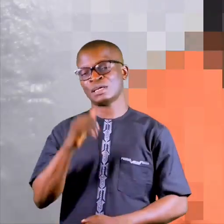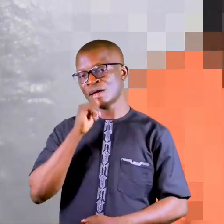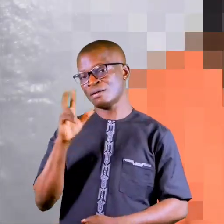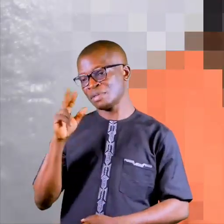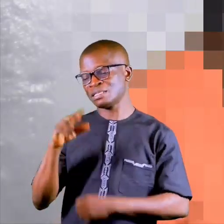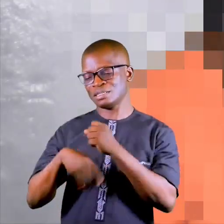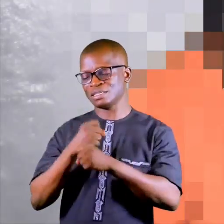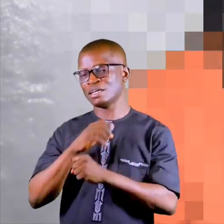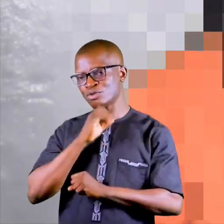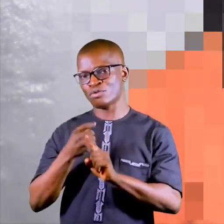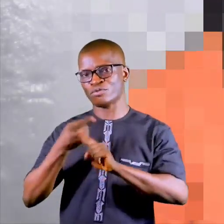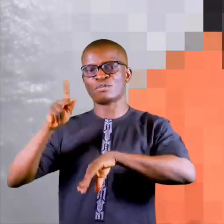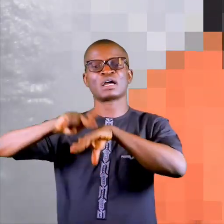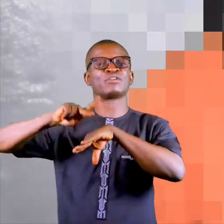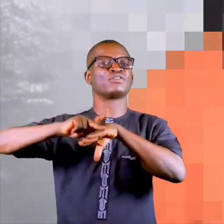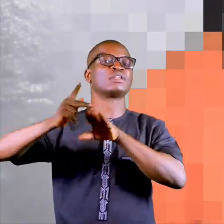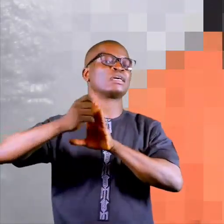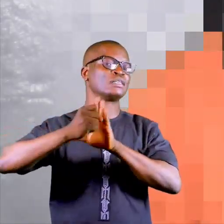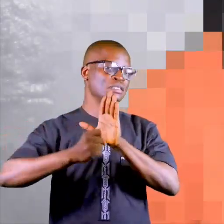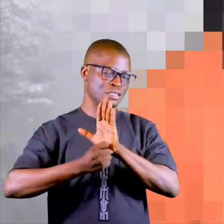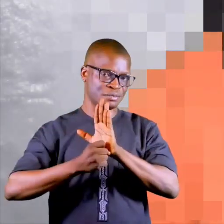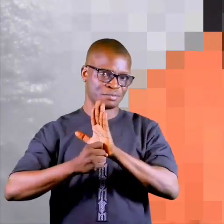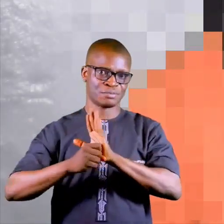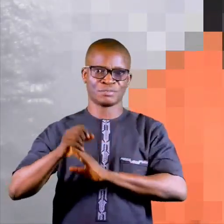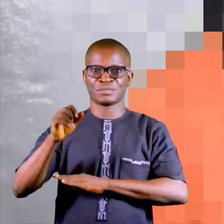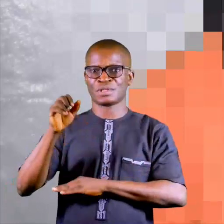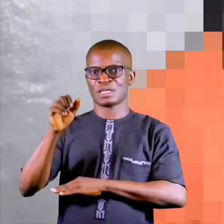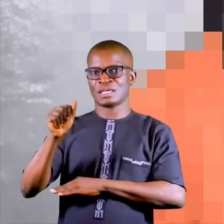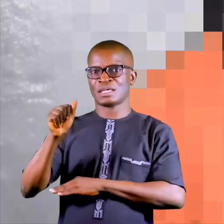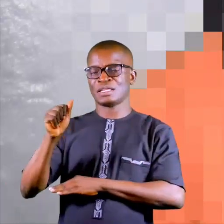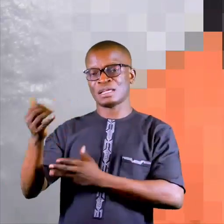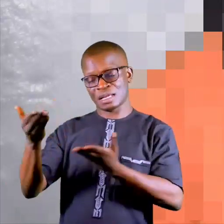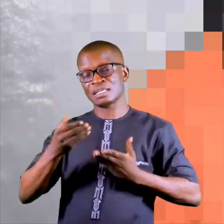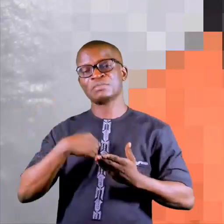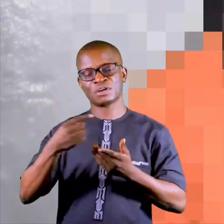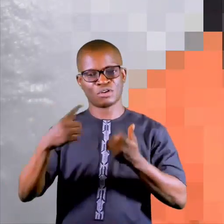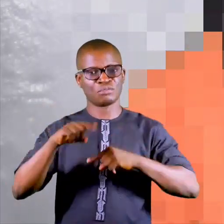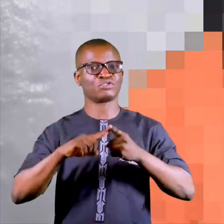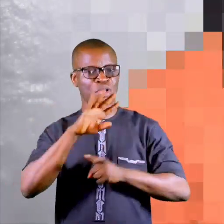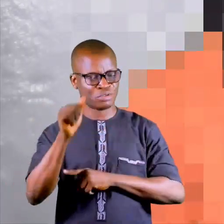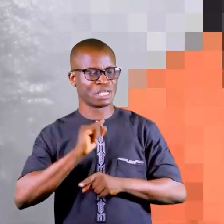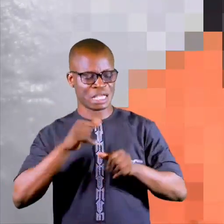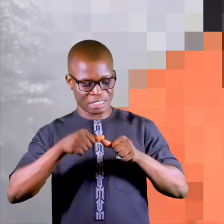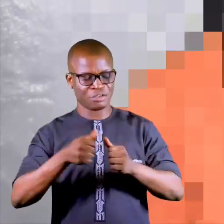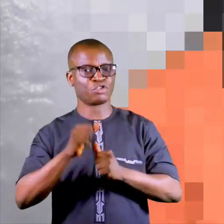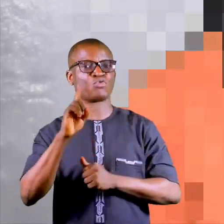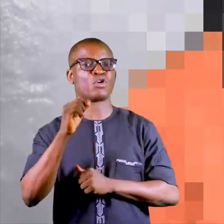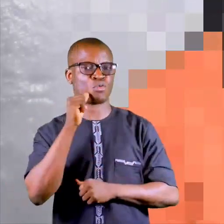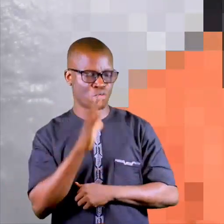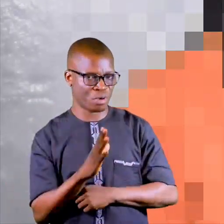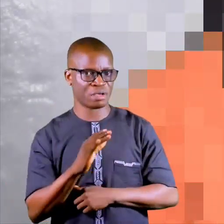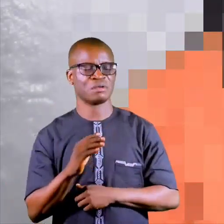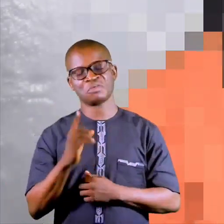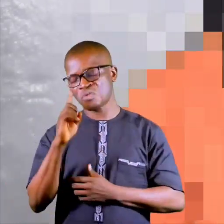I am 30 years old for Kaduna State. They carry me come Abuja. I stay with one woman. I